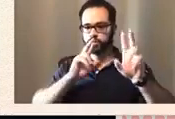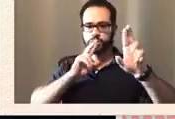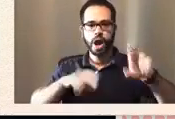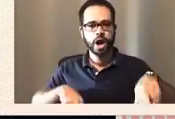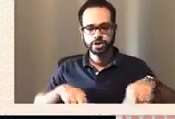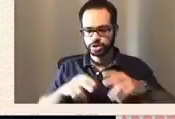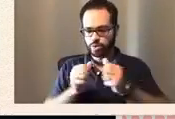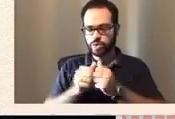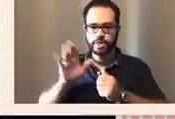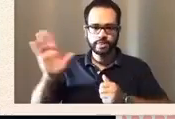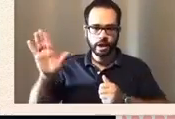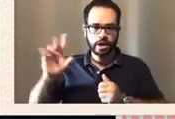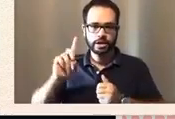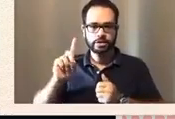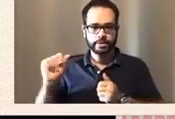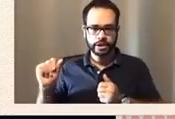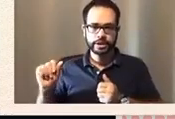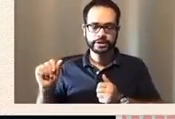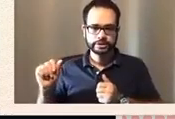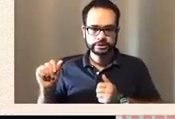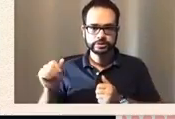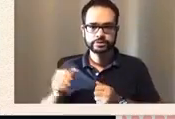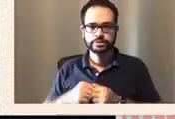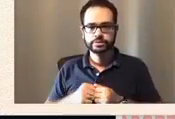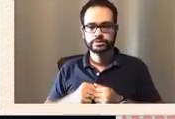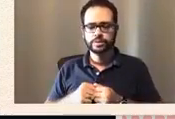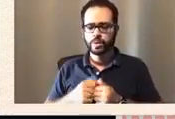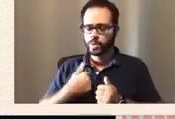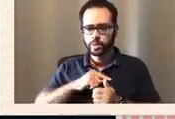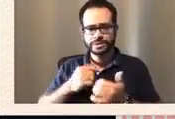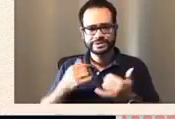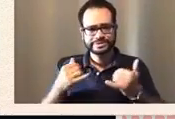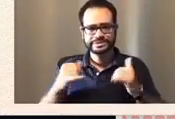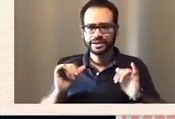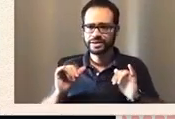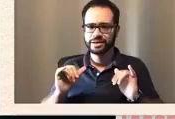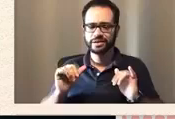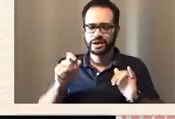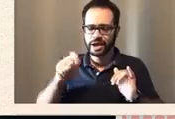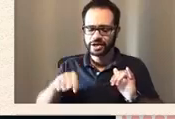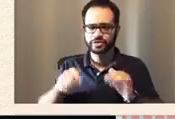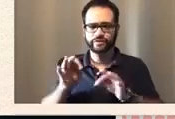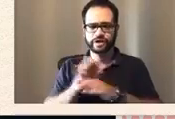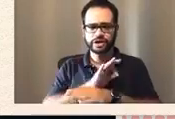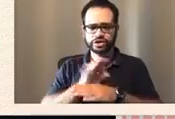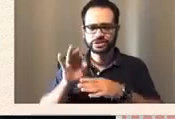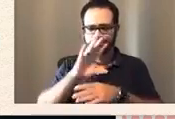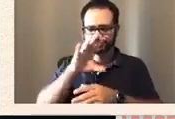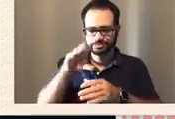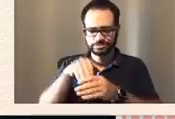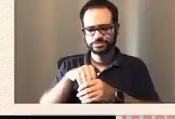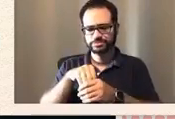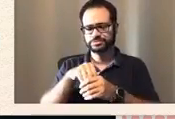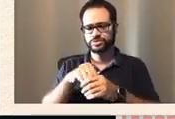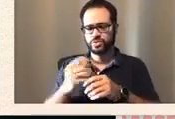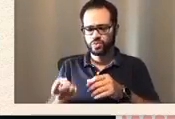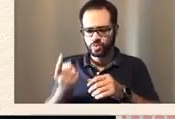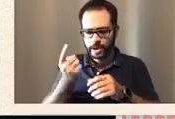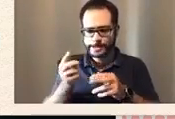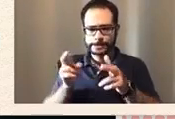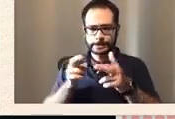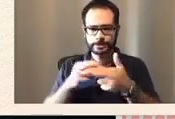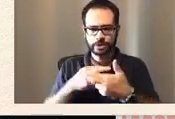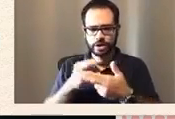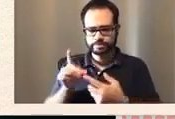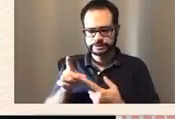disabilities, we still had to function within a single special education